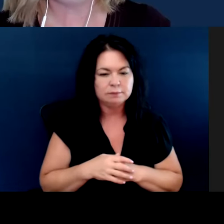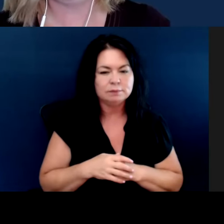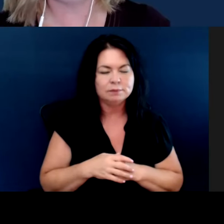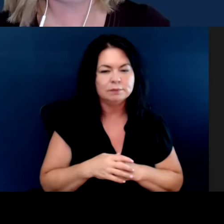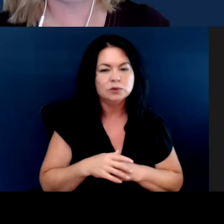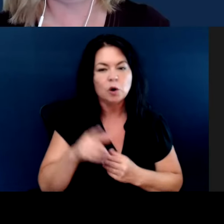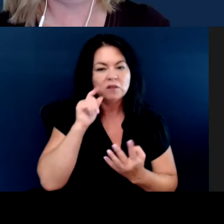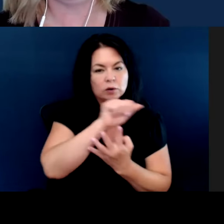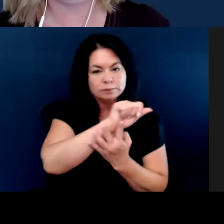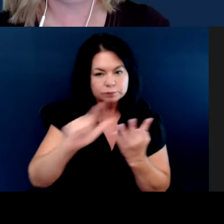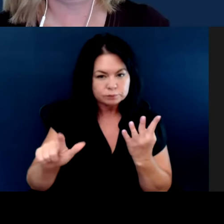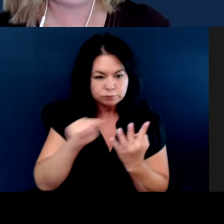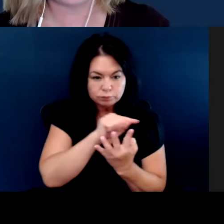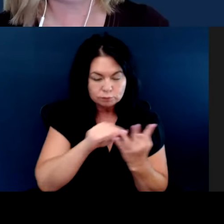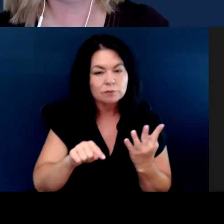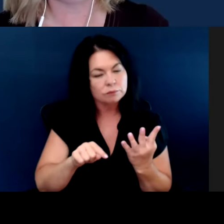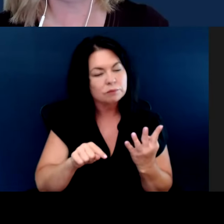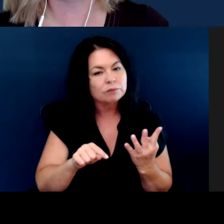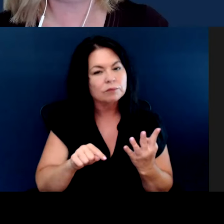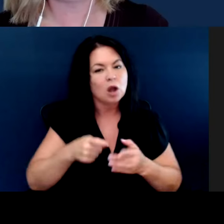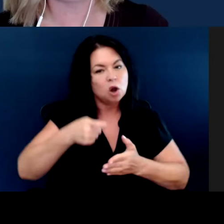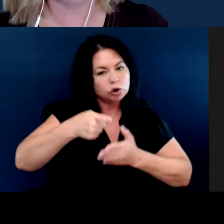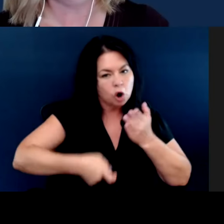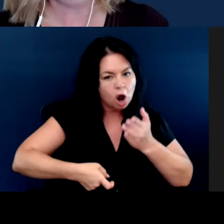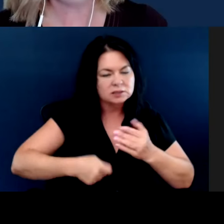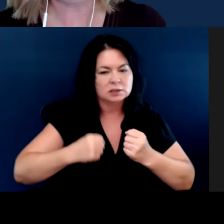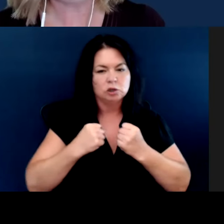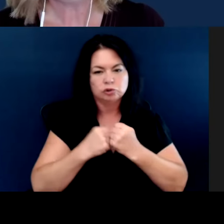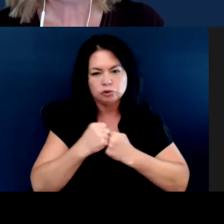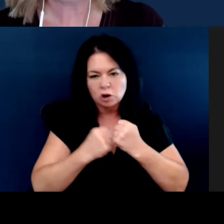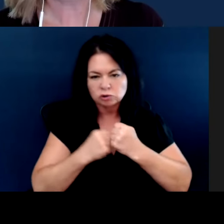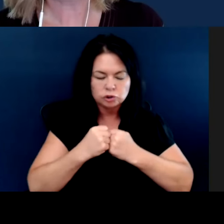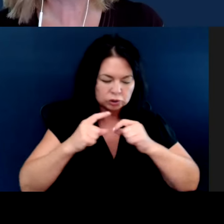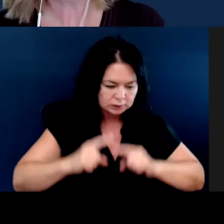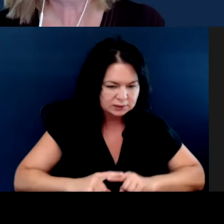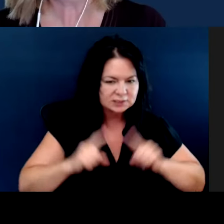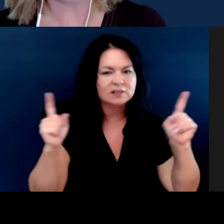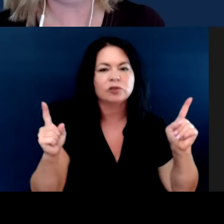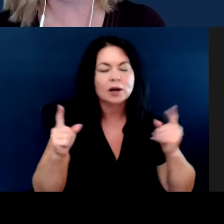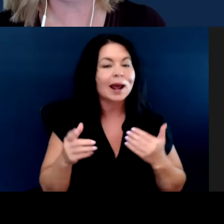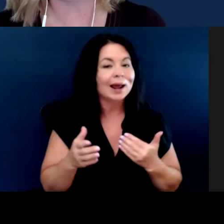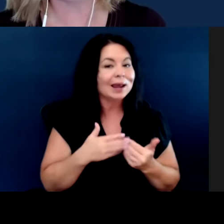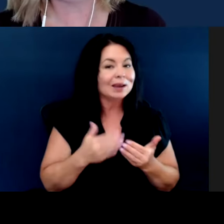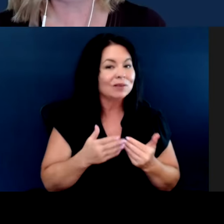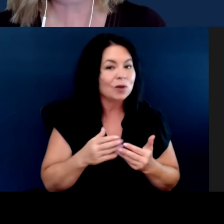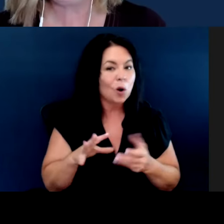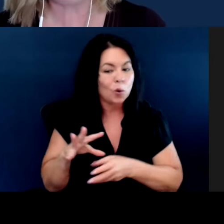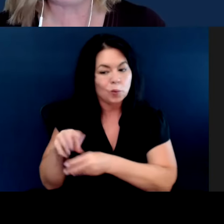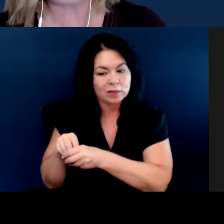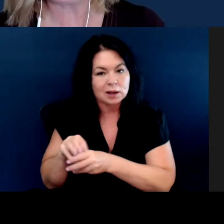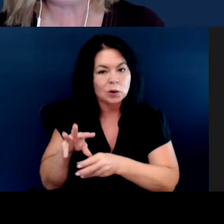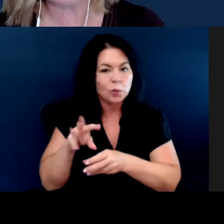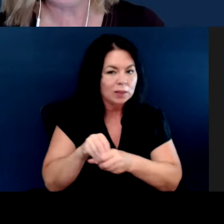going to be very different in cost and structure, even though they're within these phases. And so it's going to